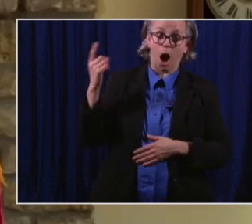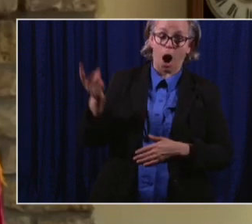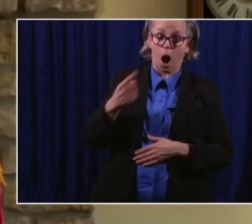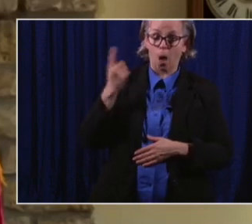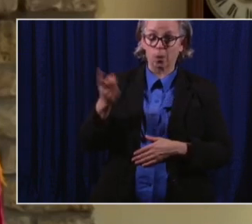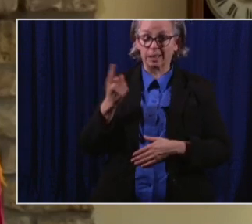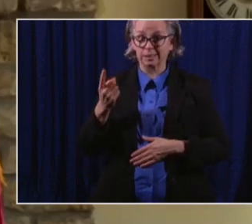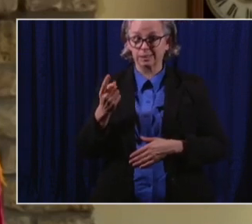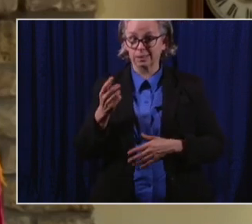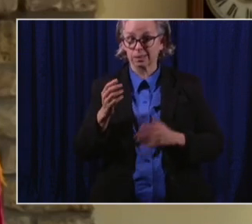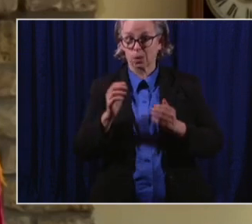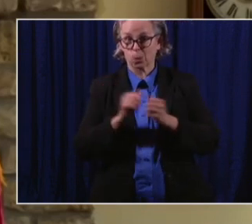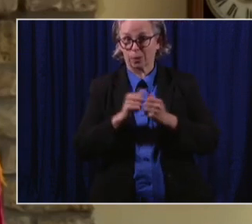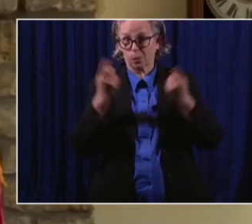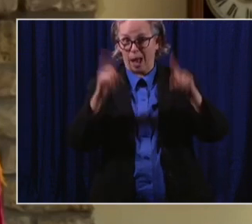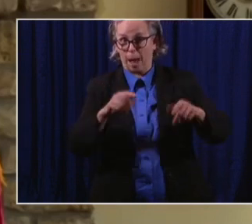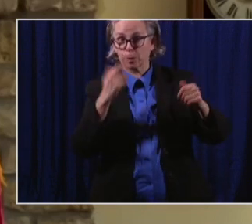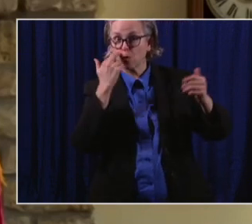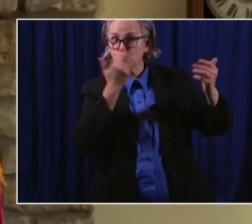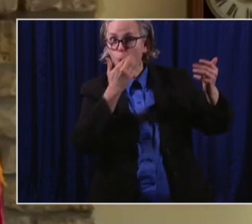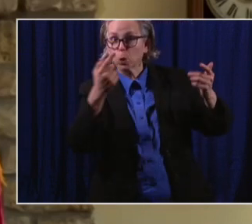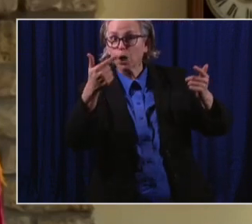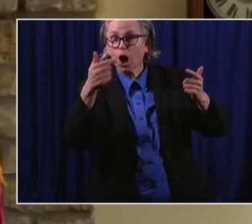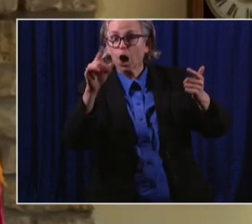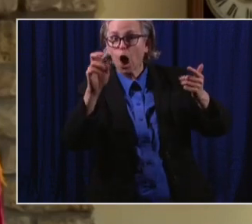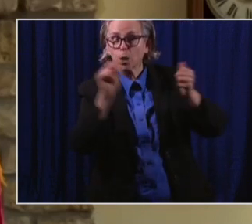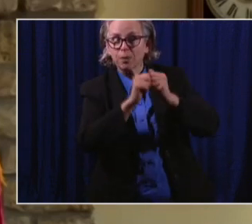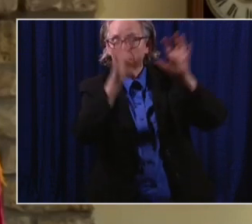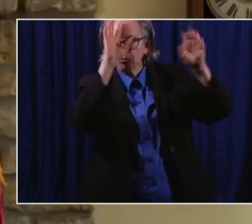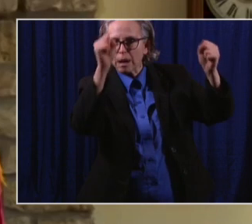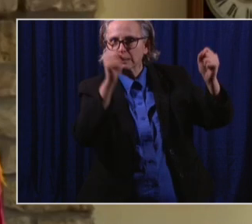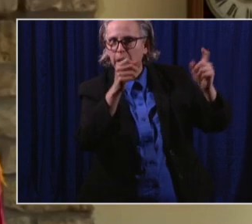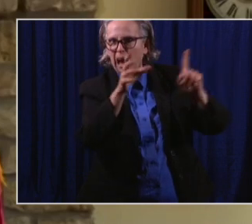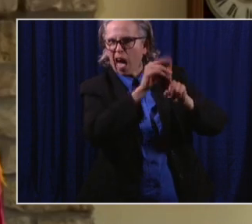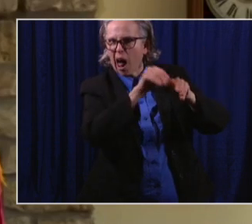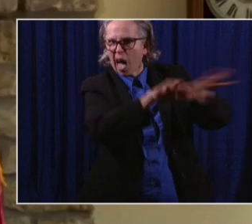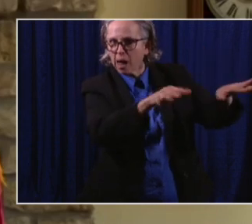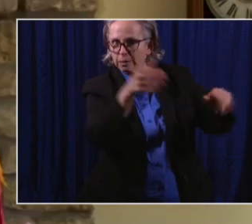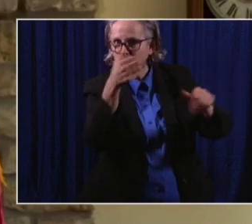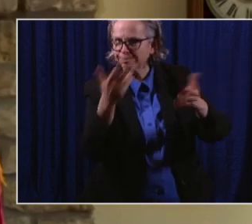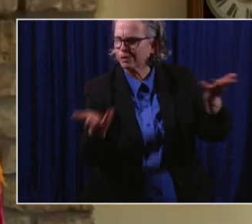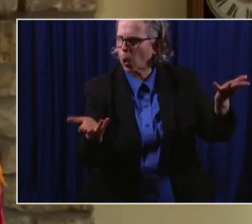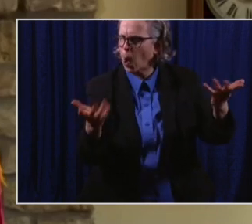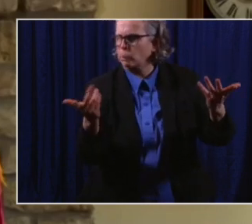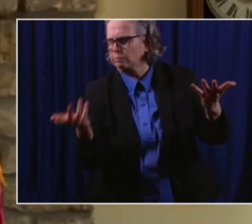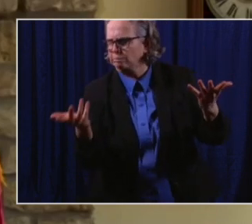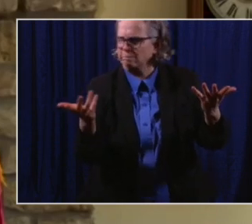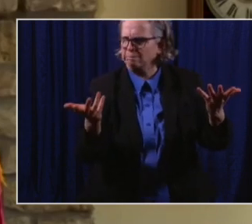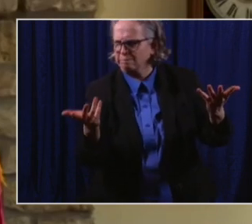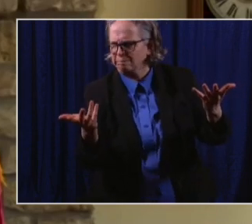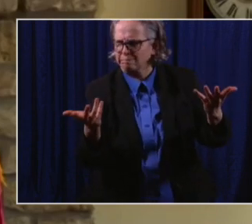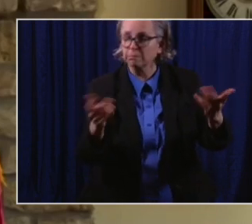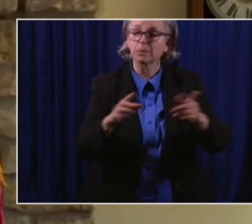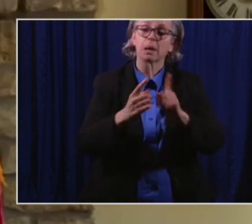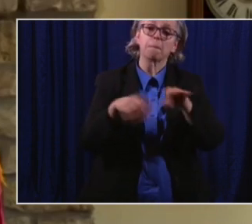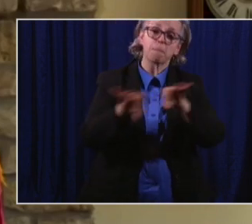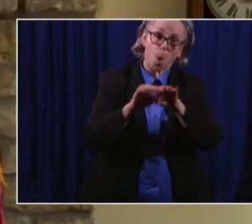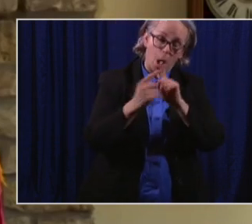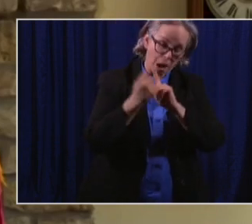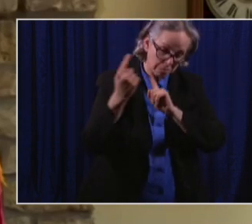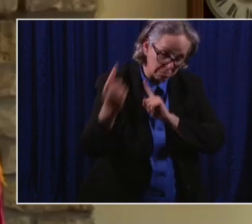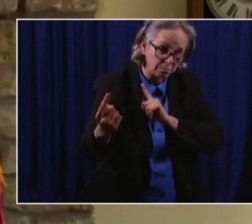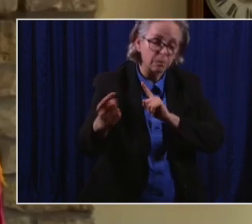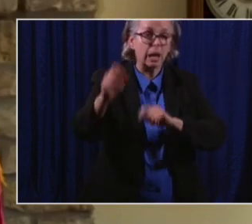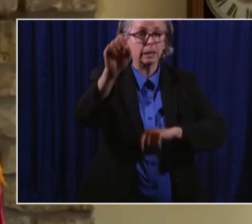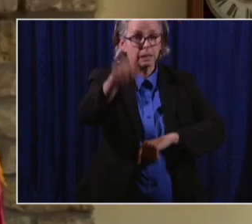safe, but it's better than certainly being inside. Distance is important,